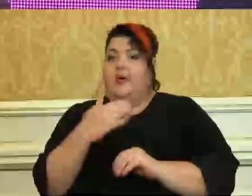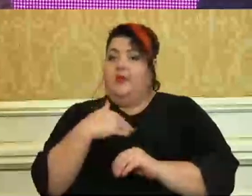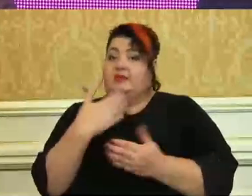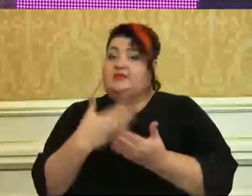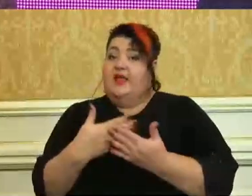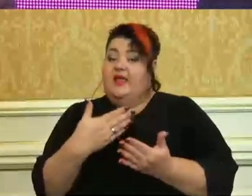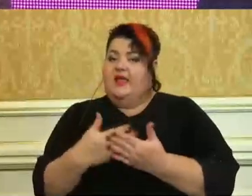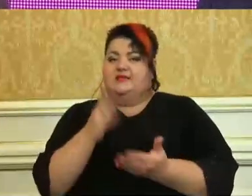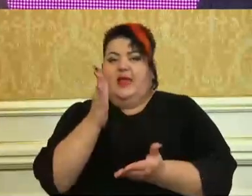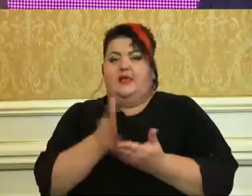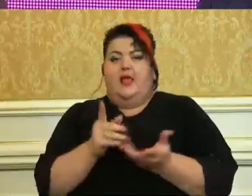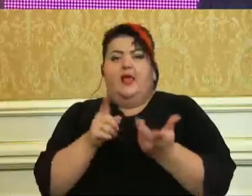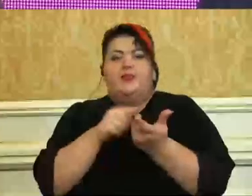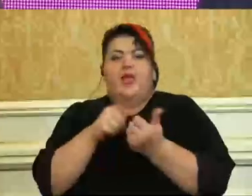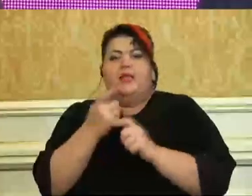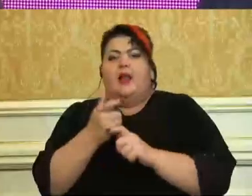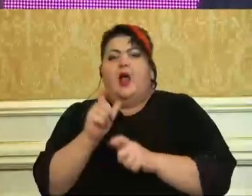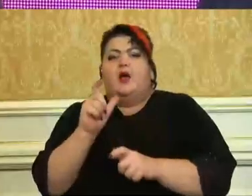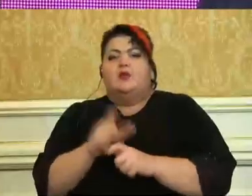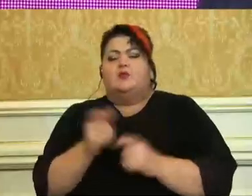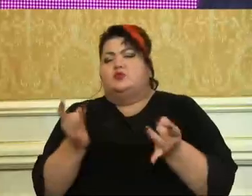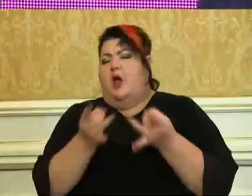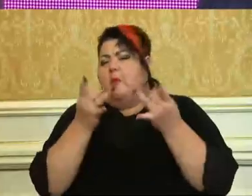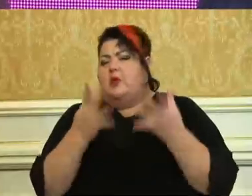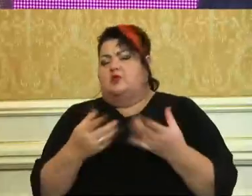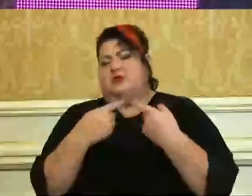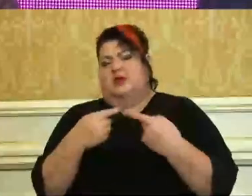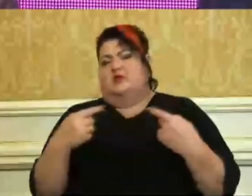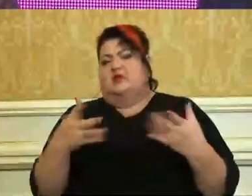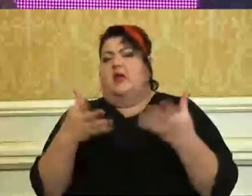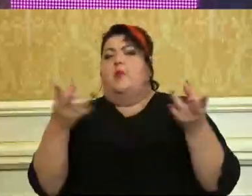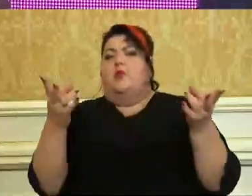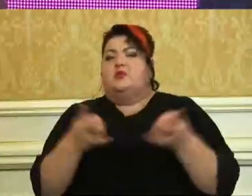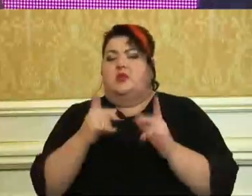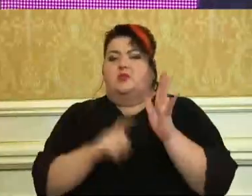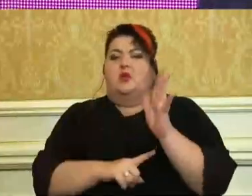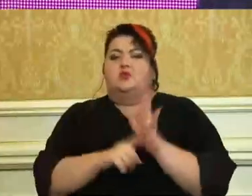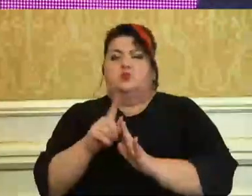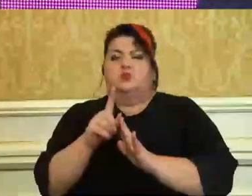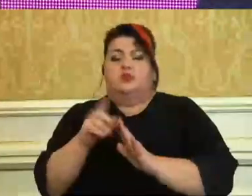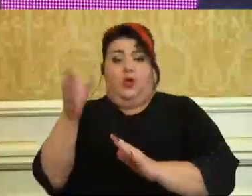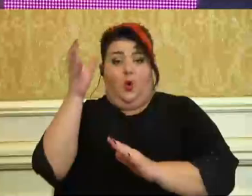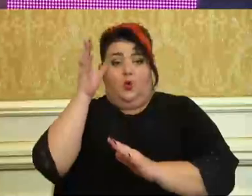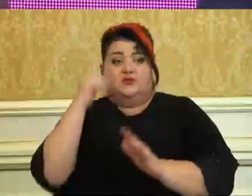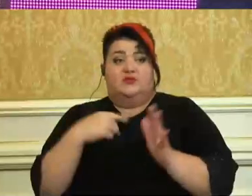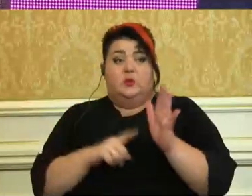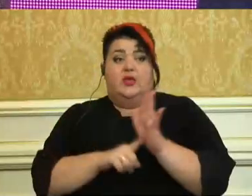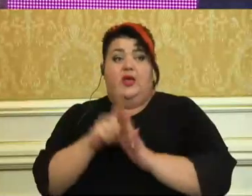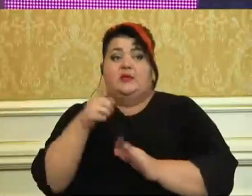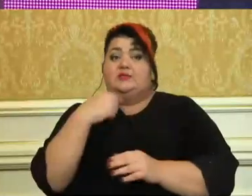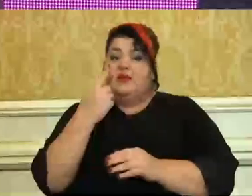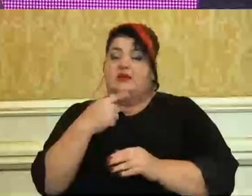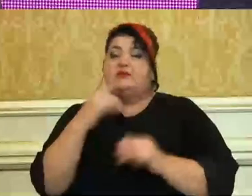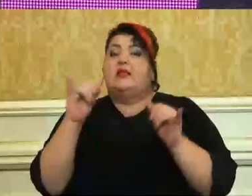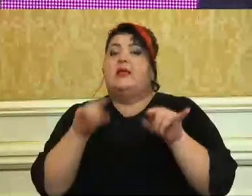higher. And it seems to me that we do have very simple things we have to start with. As I already told